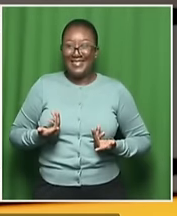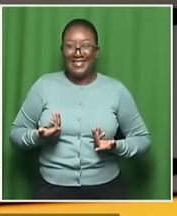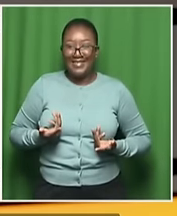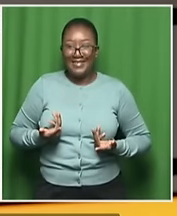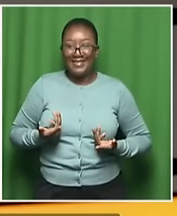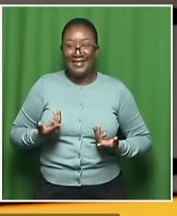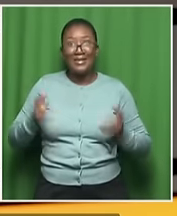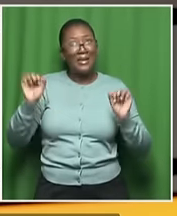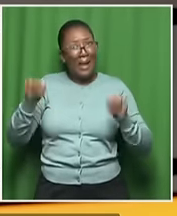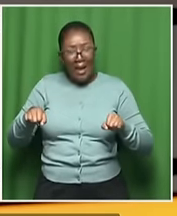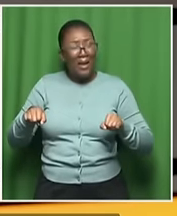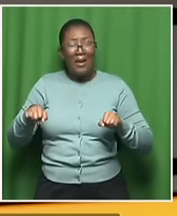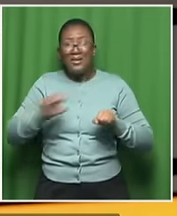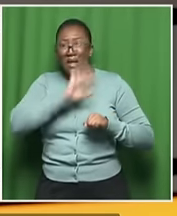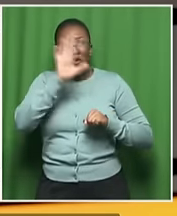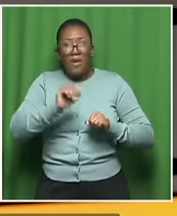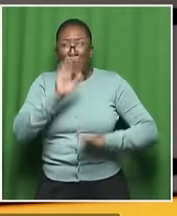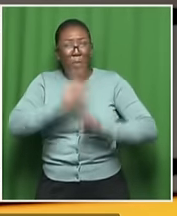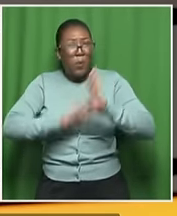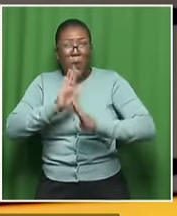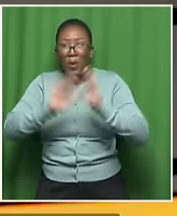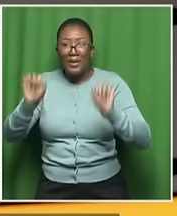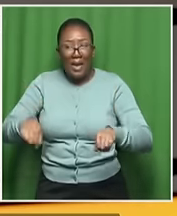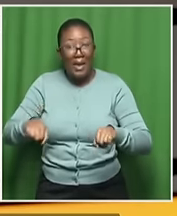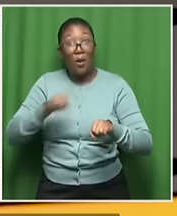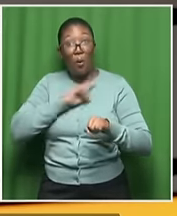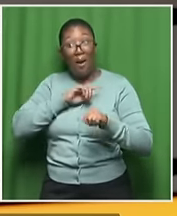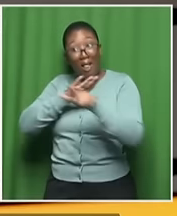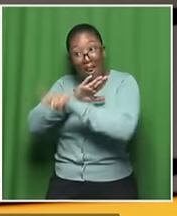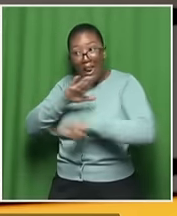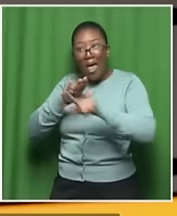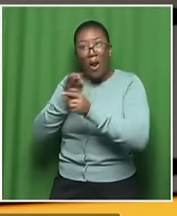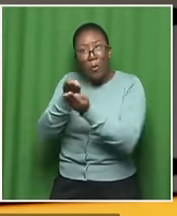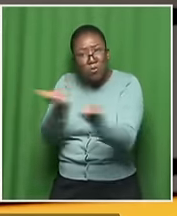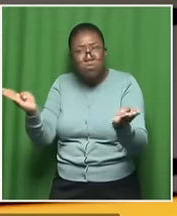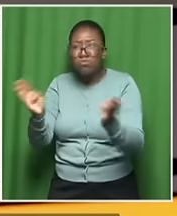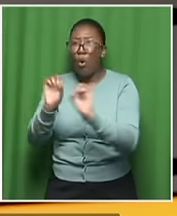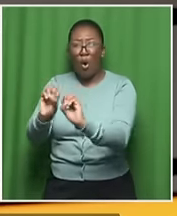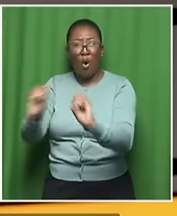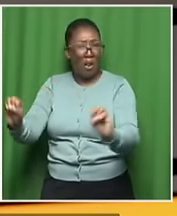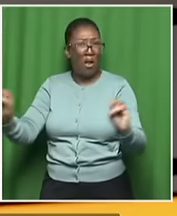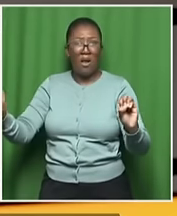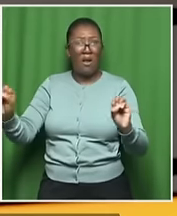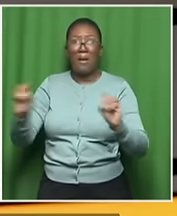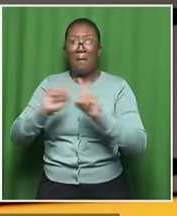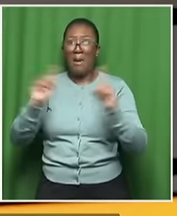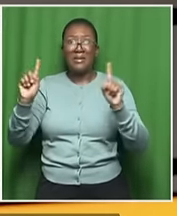We can build South Africa. As I said, the land is there. Let's take, for instance, people say,